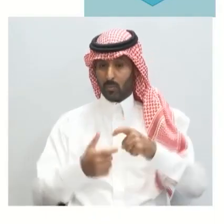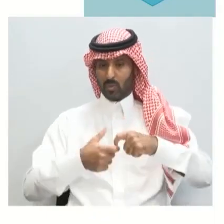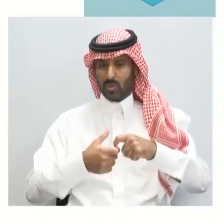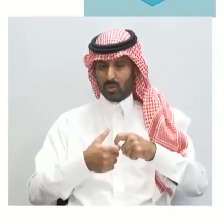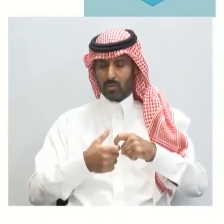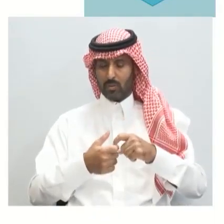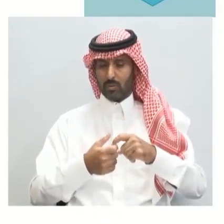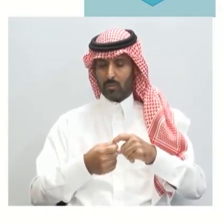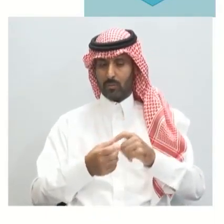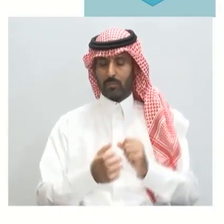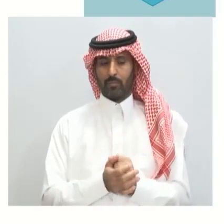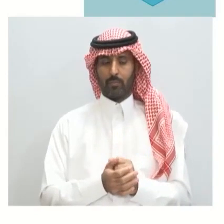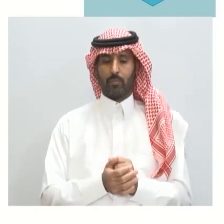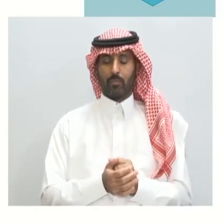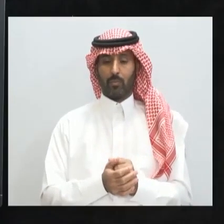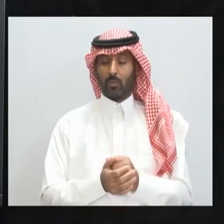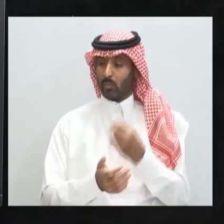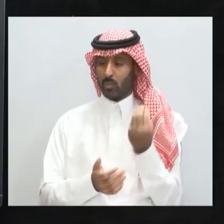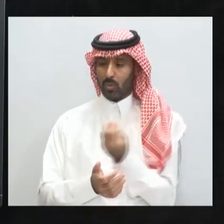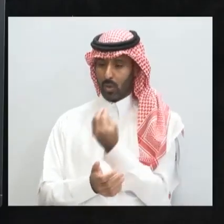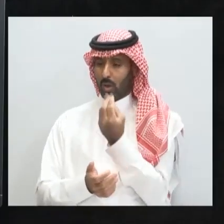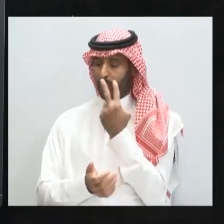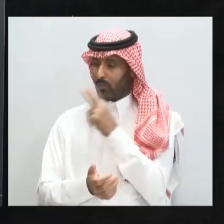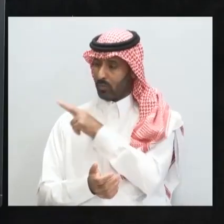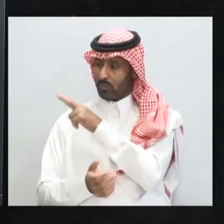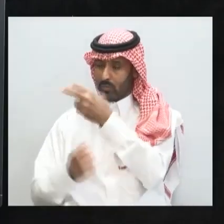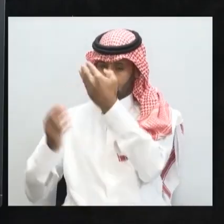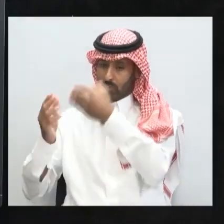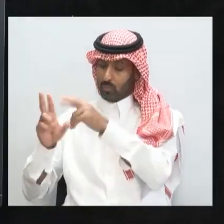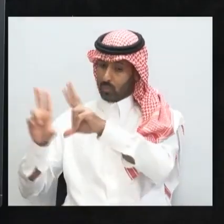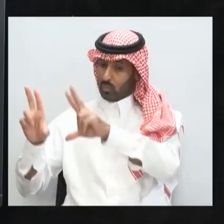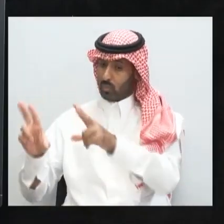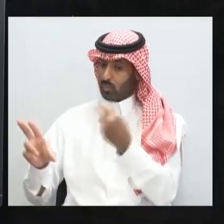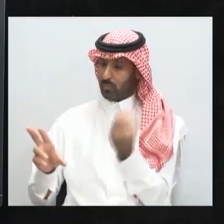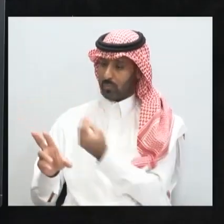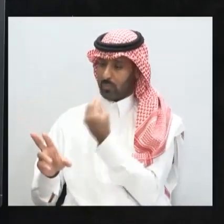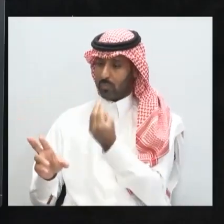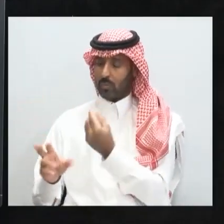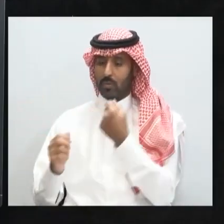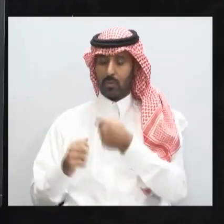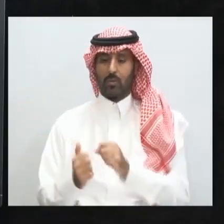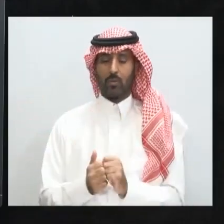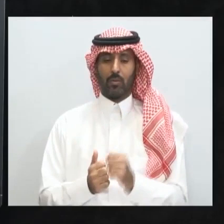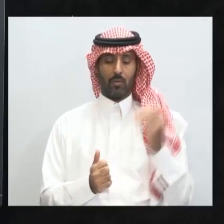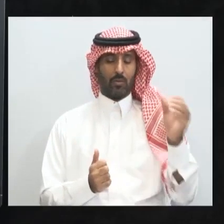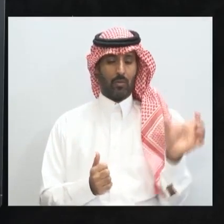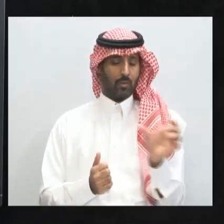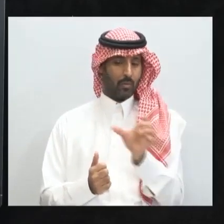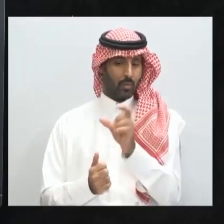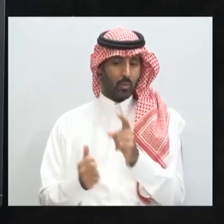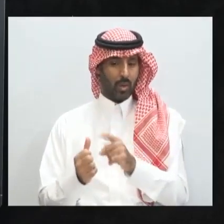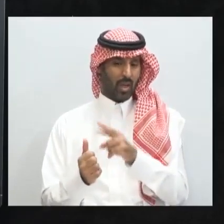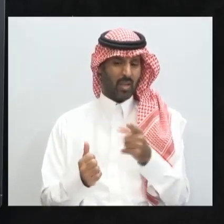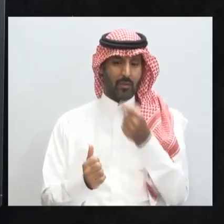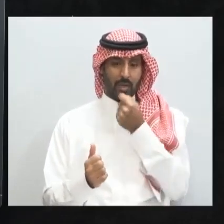and associated to museums and galleries as we studied. After that, we have here, of course, the two kinds